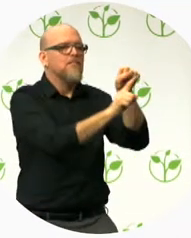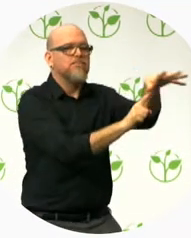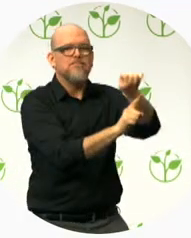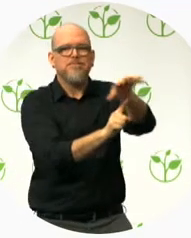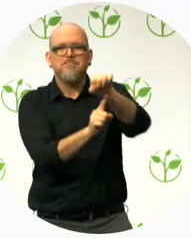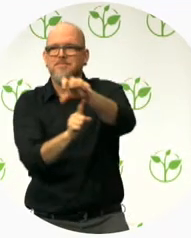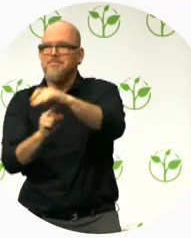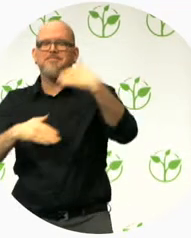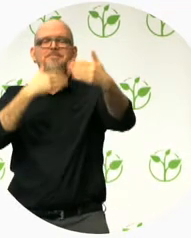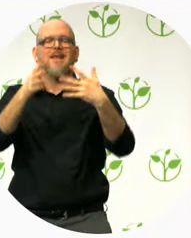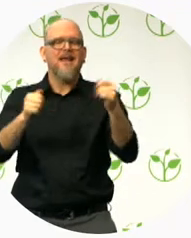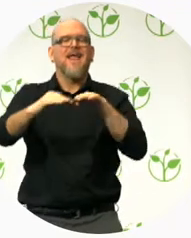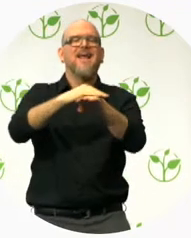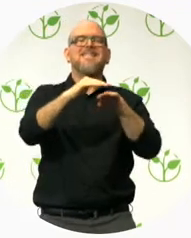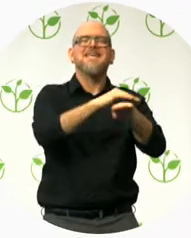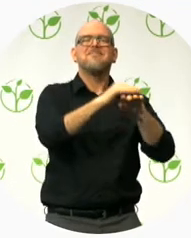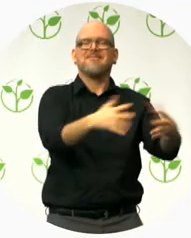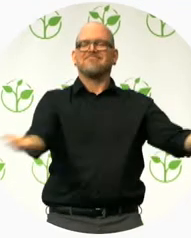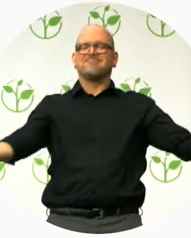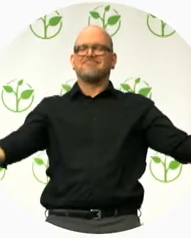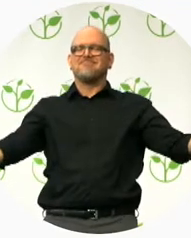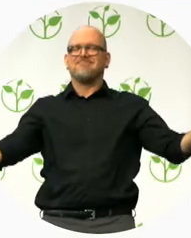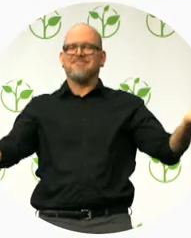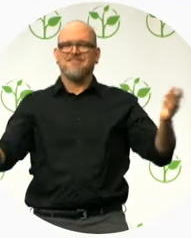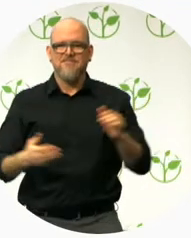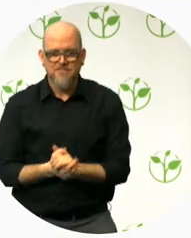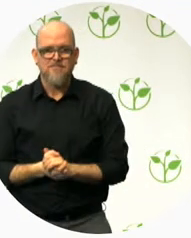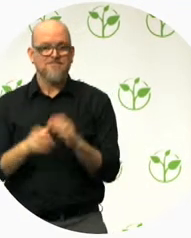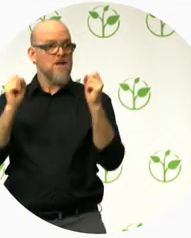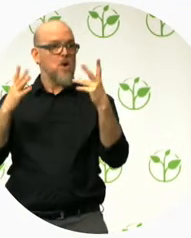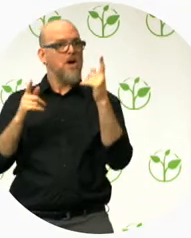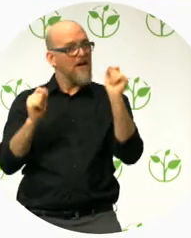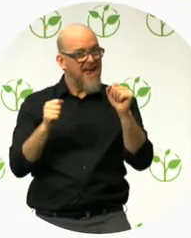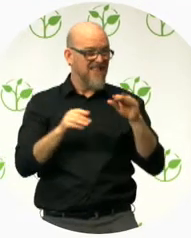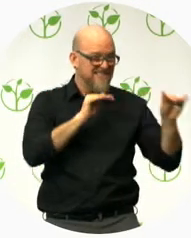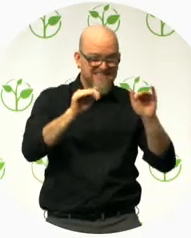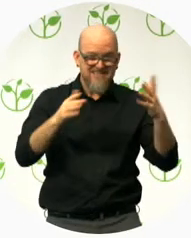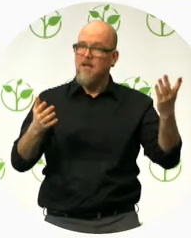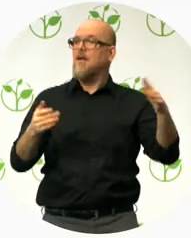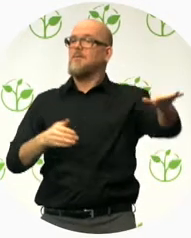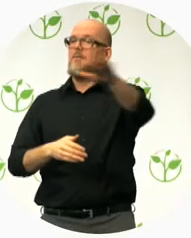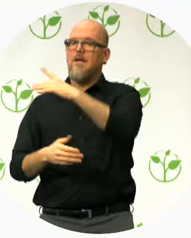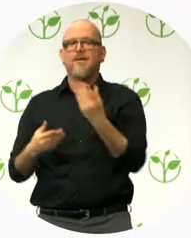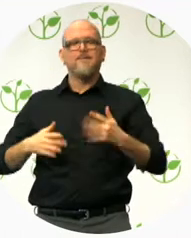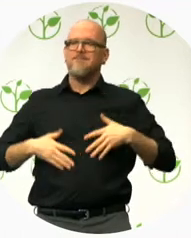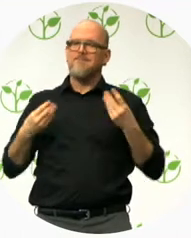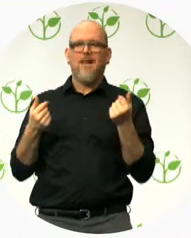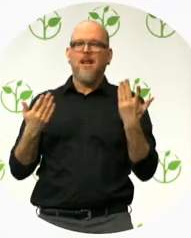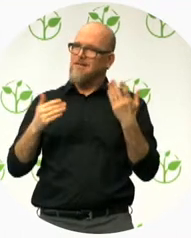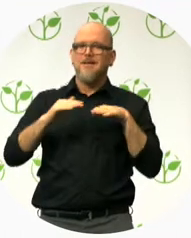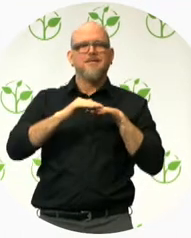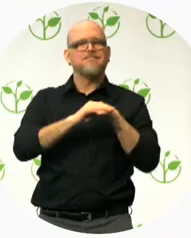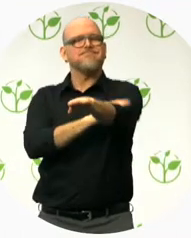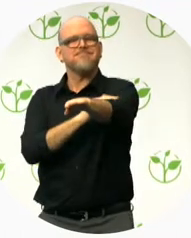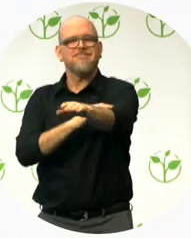to better participate and capture the benefits and impact, positive impact of